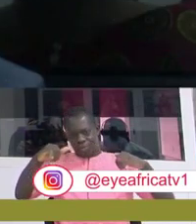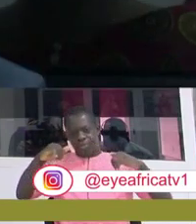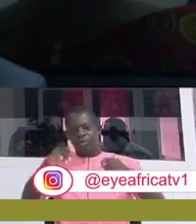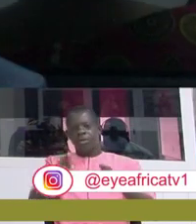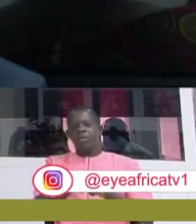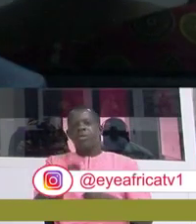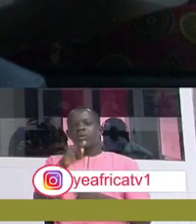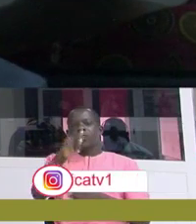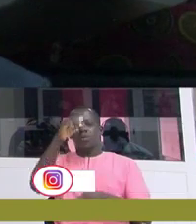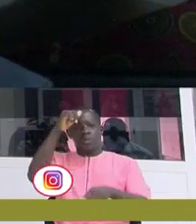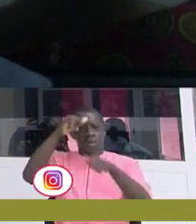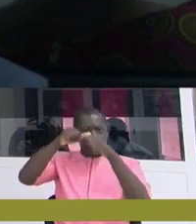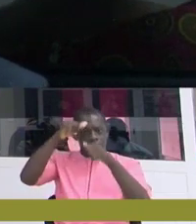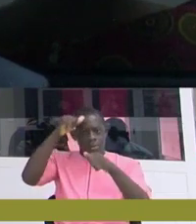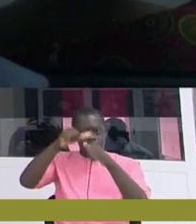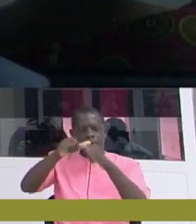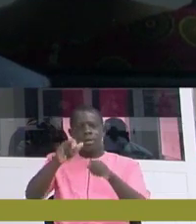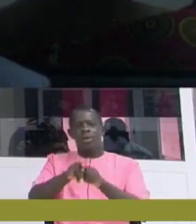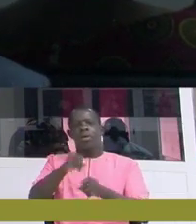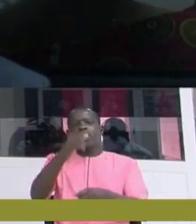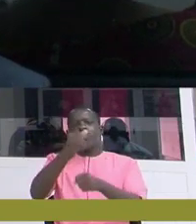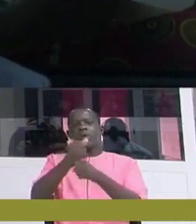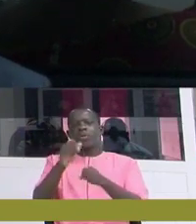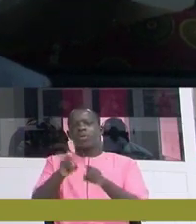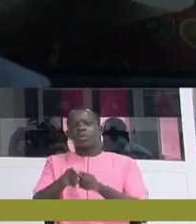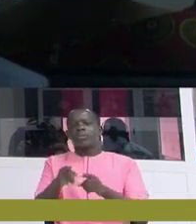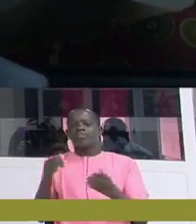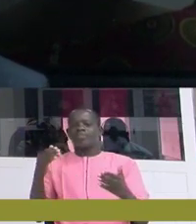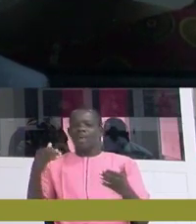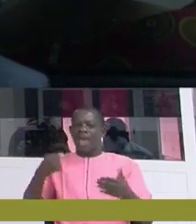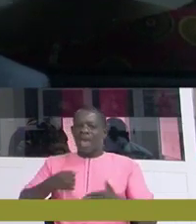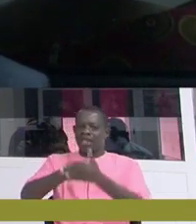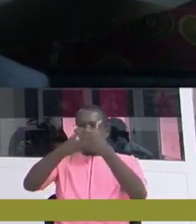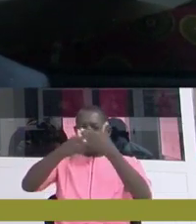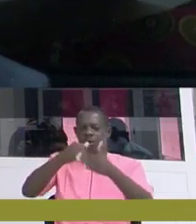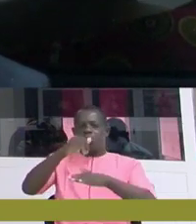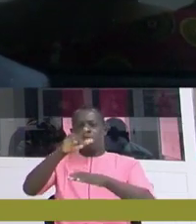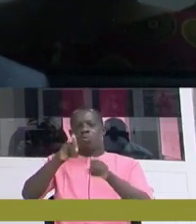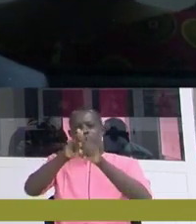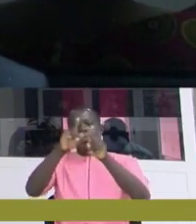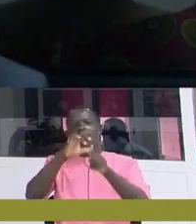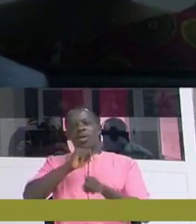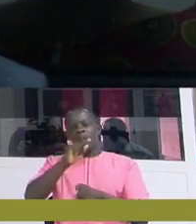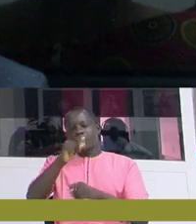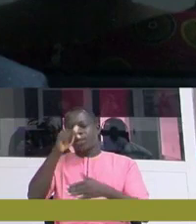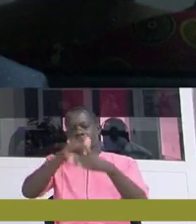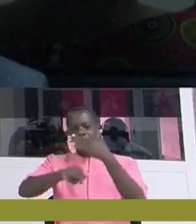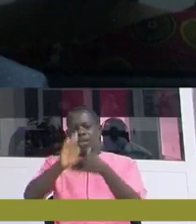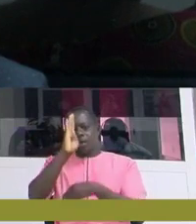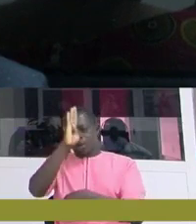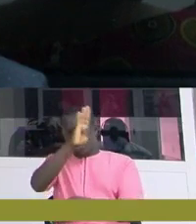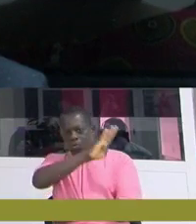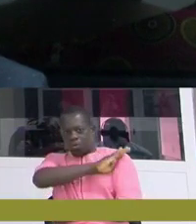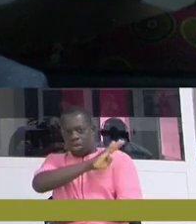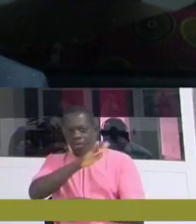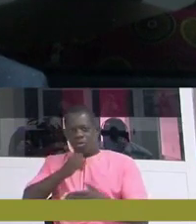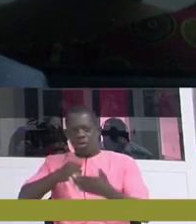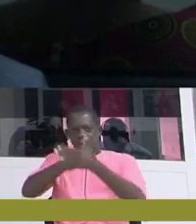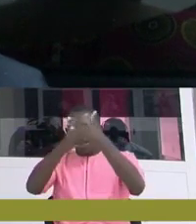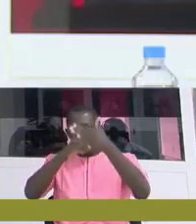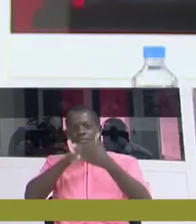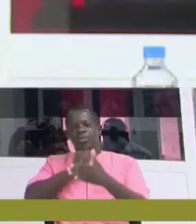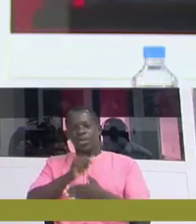Do you recall bumping into him in Buyam? Kaya kilo ba kanne ina abenta sangara trenta nyoma